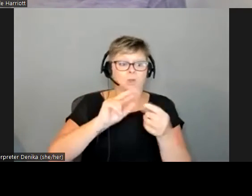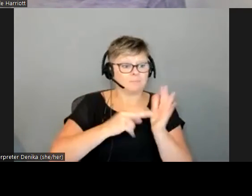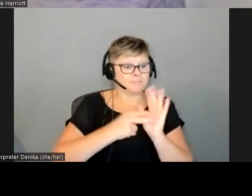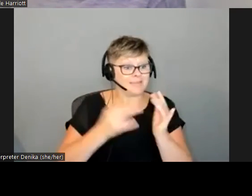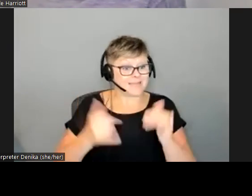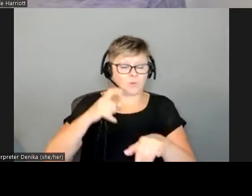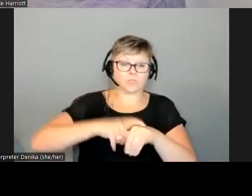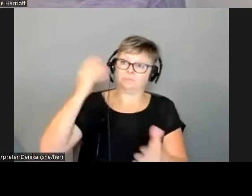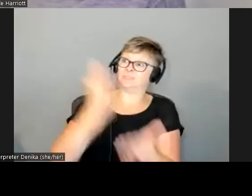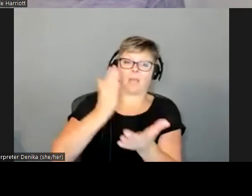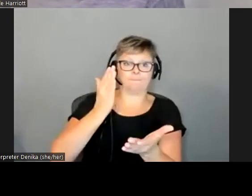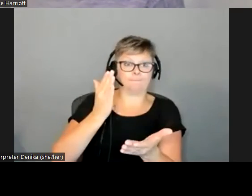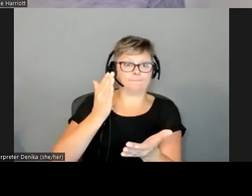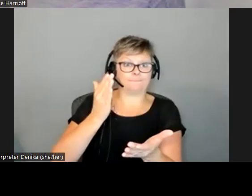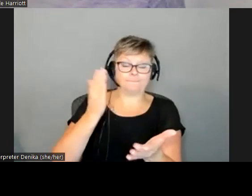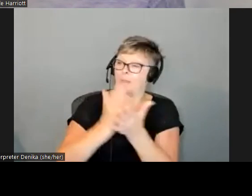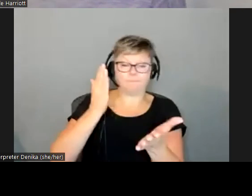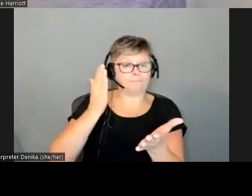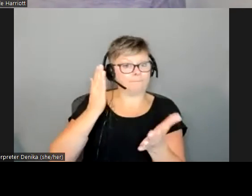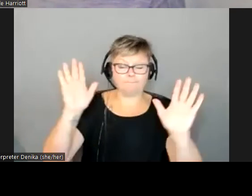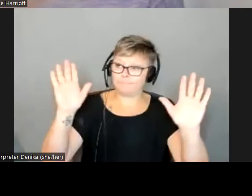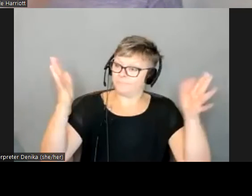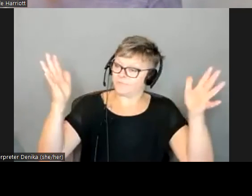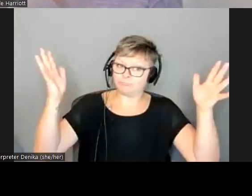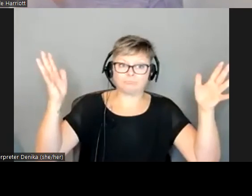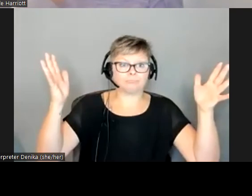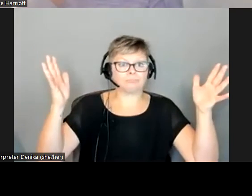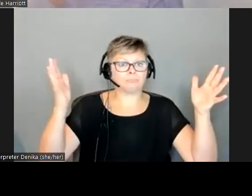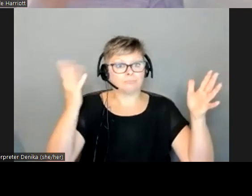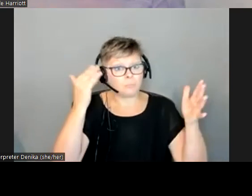happening. Because in the Indigenous